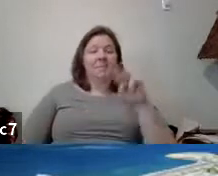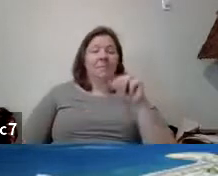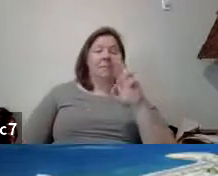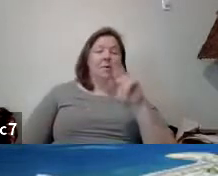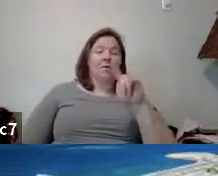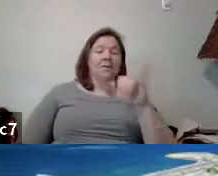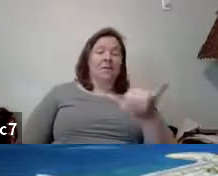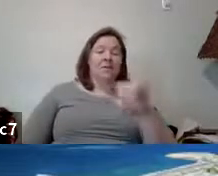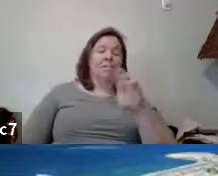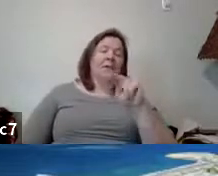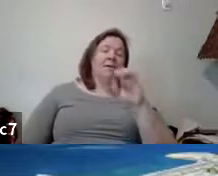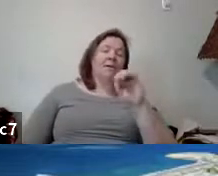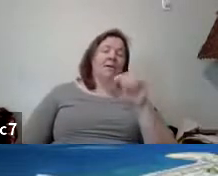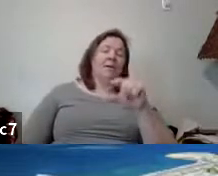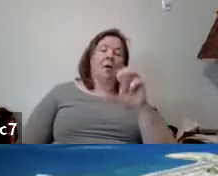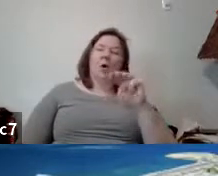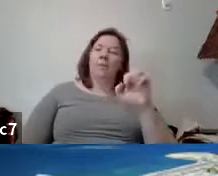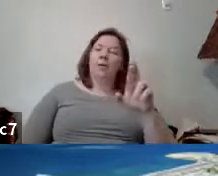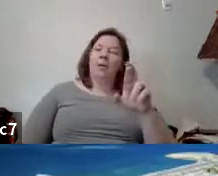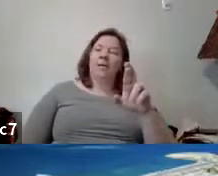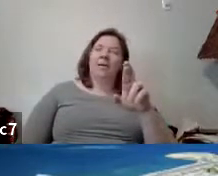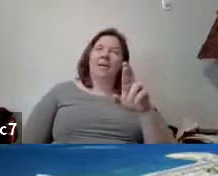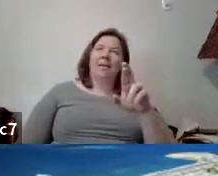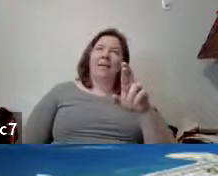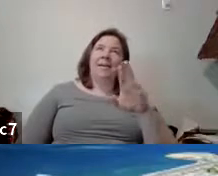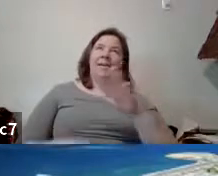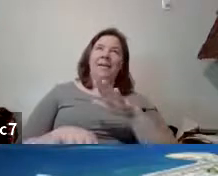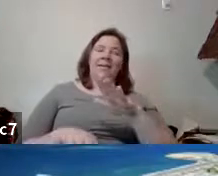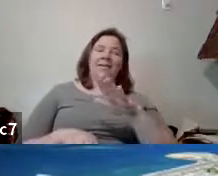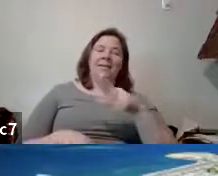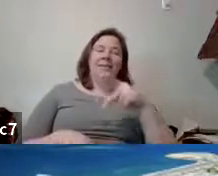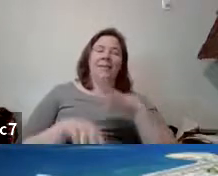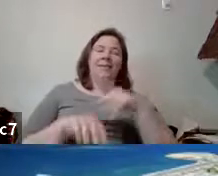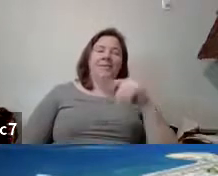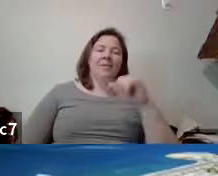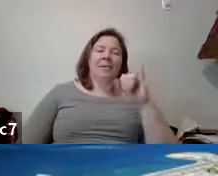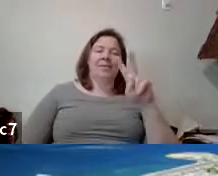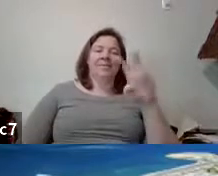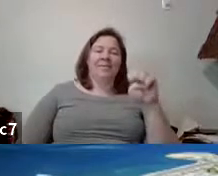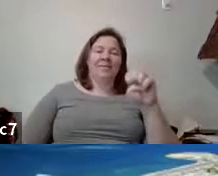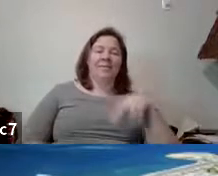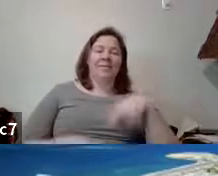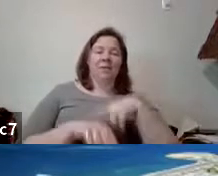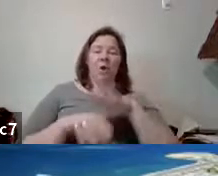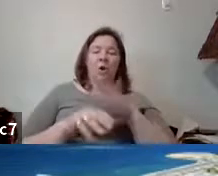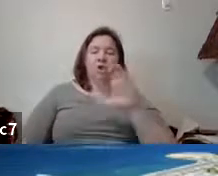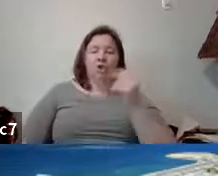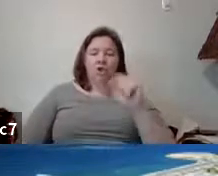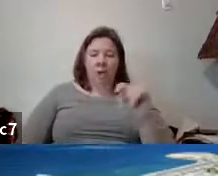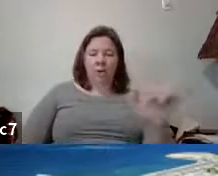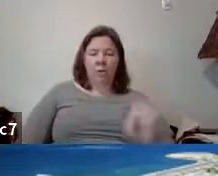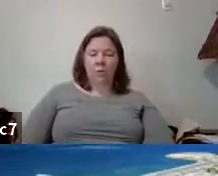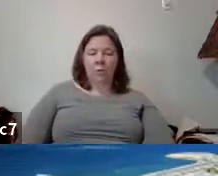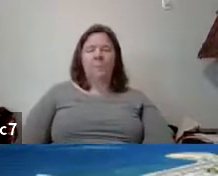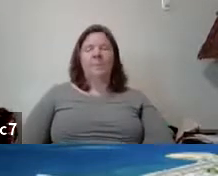he posted that. It's in the group on ONPASSIVE Nation on Facebook. No, even on chat here as well.